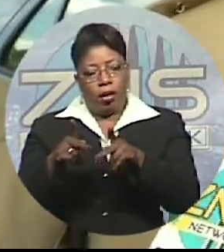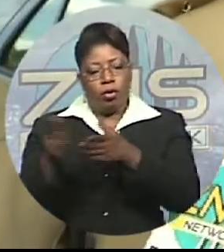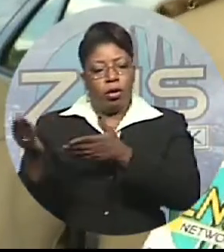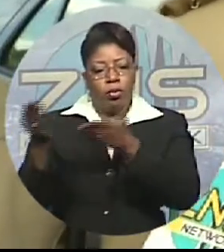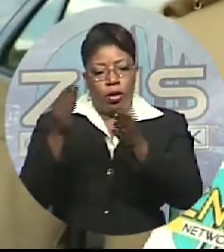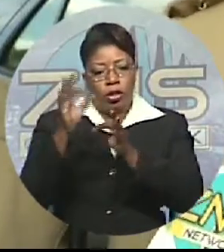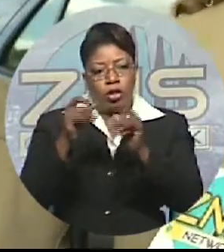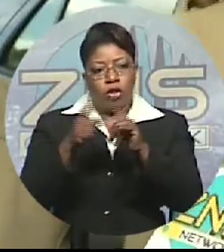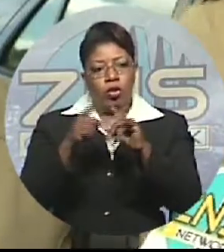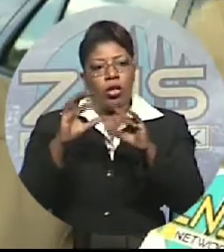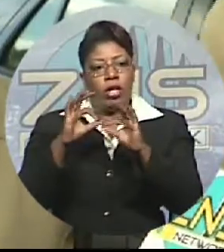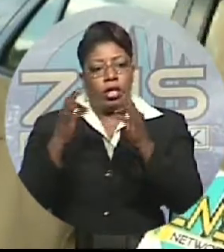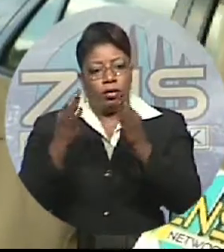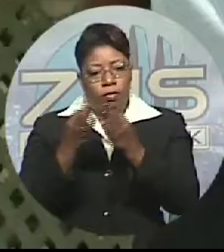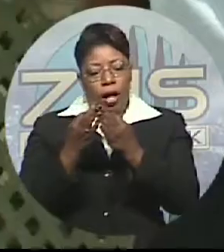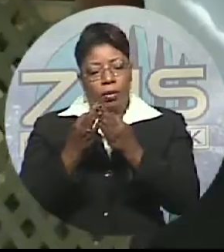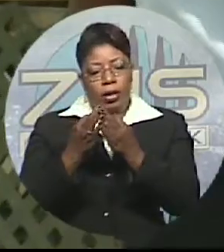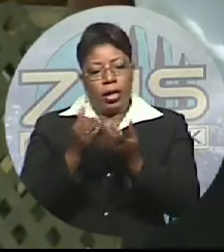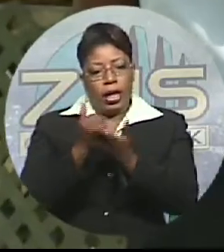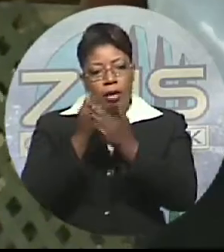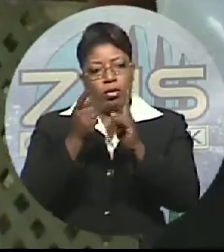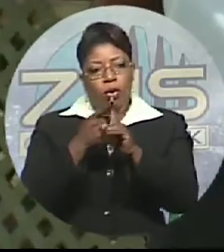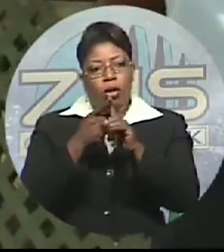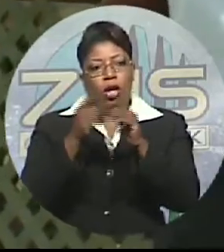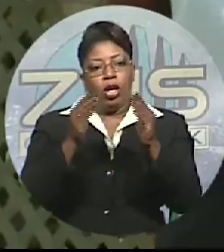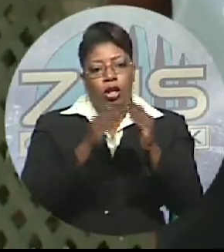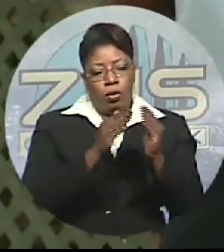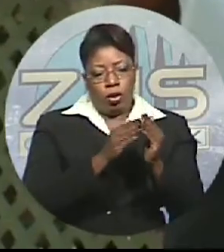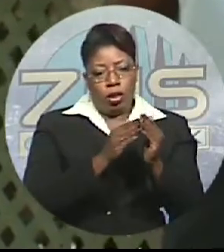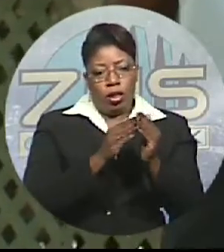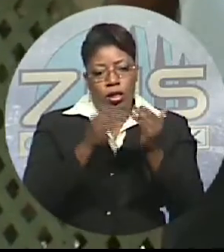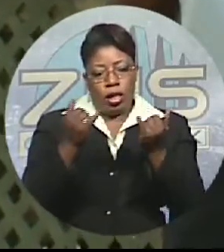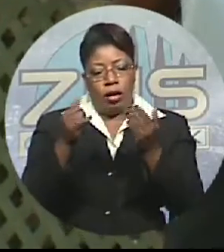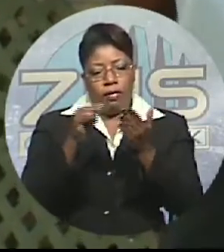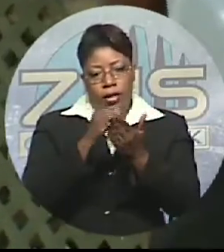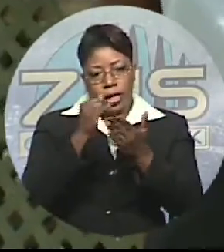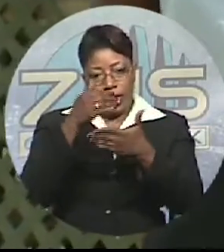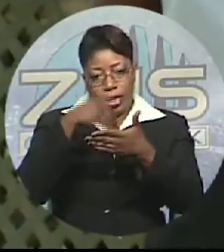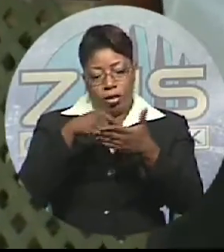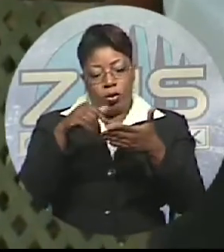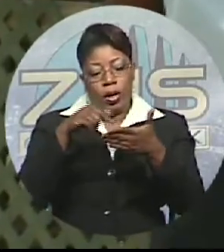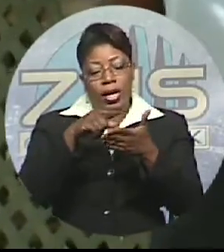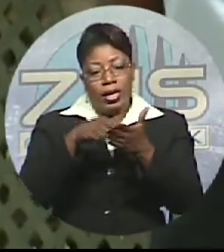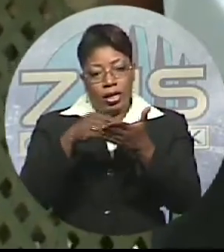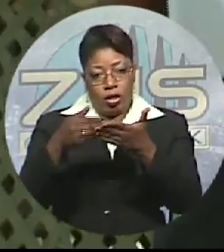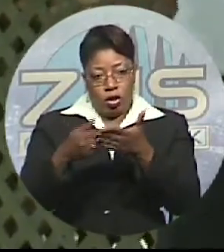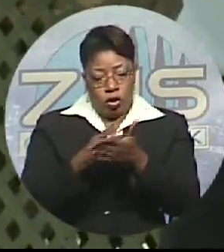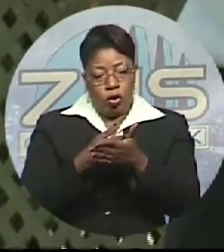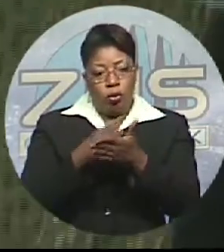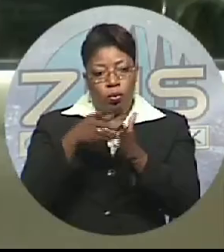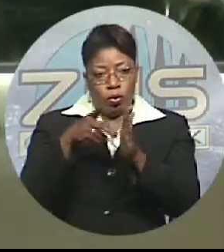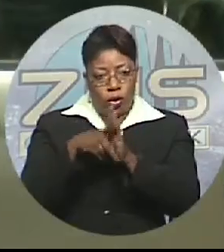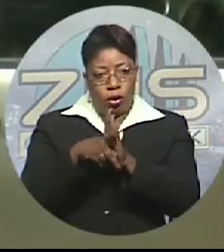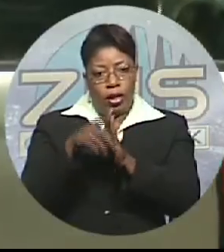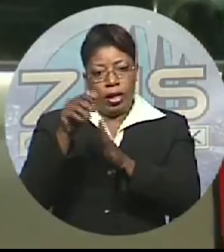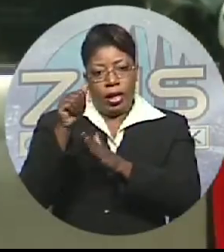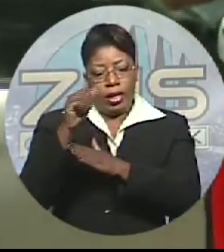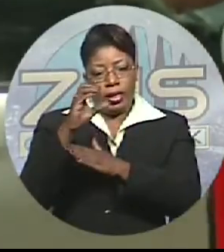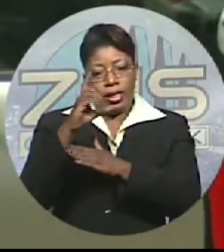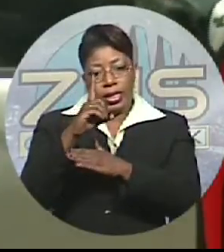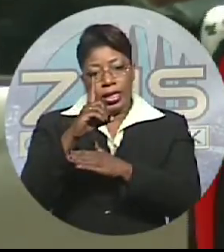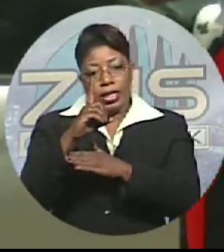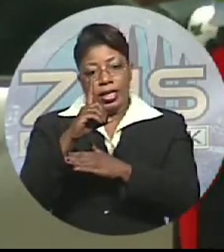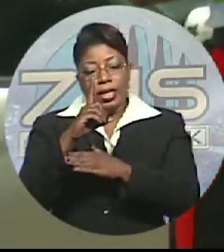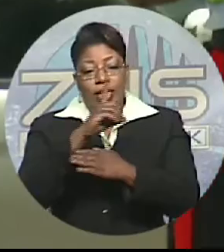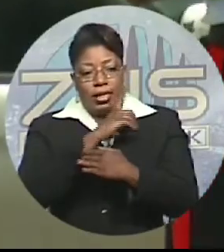to the families, we bring relief to the communities. With investigations into this latest homicide ongoing, ACP Dean says they